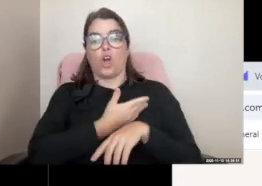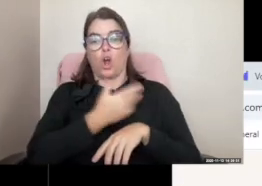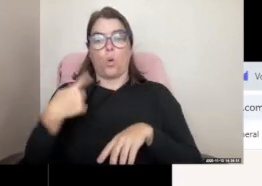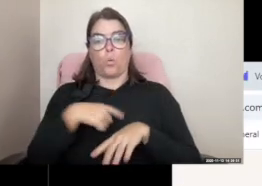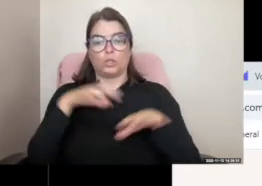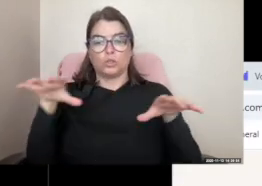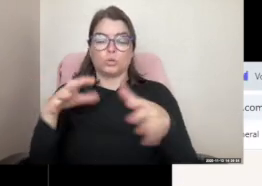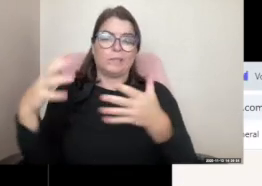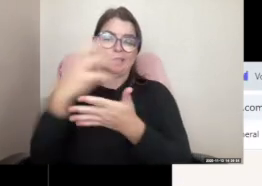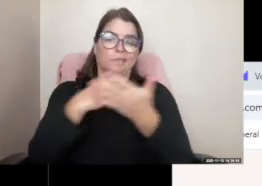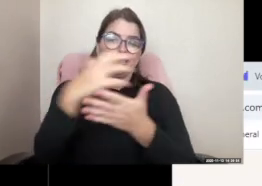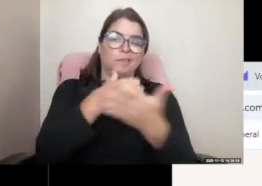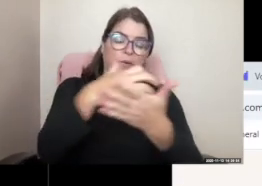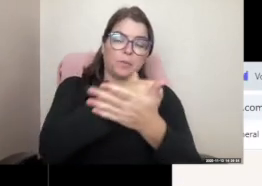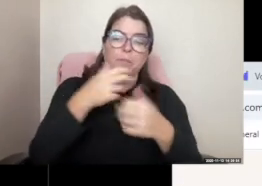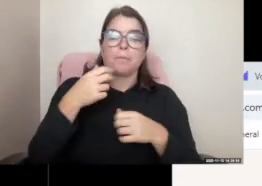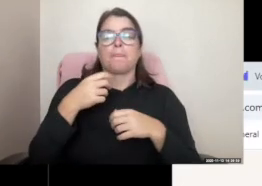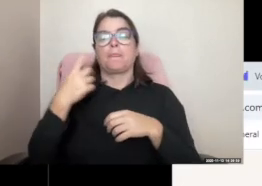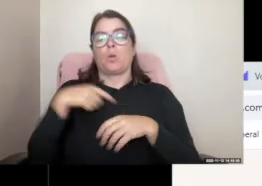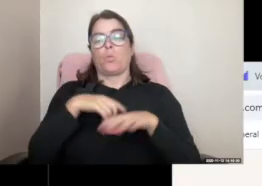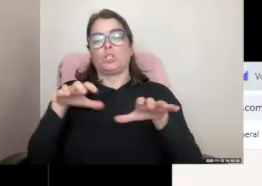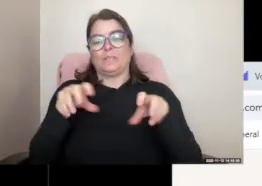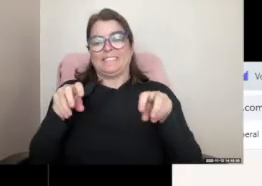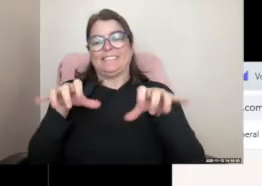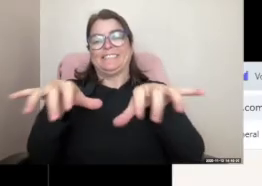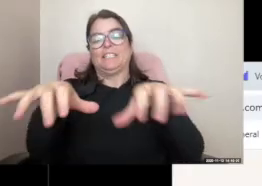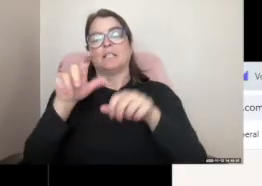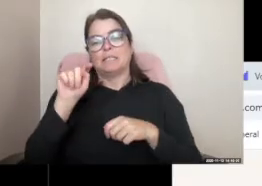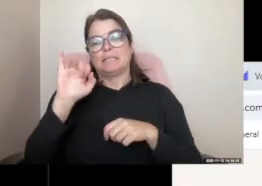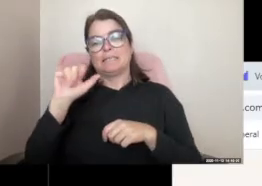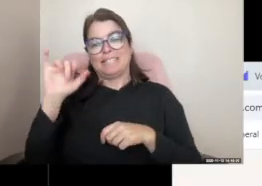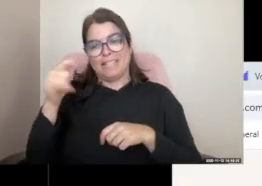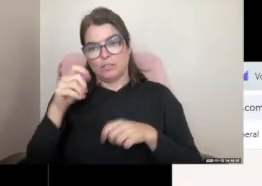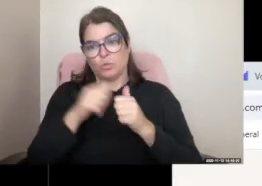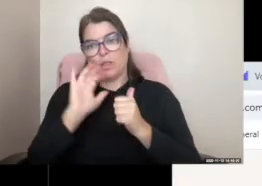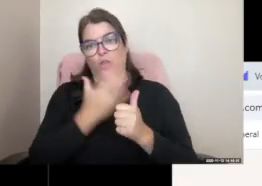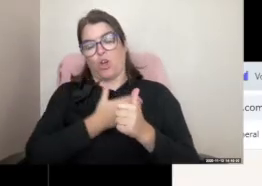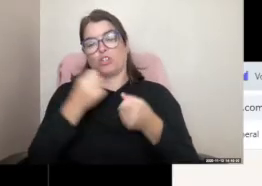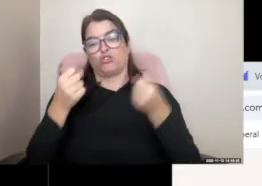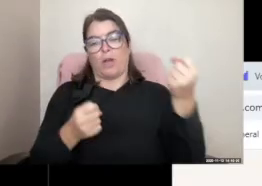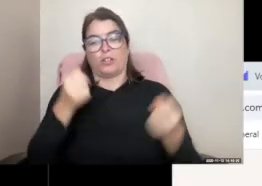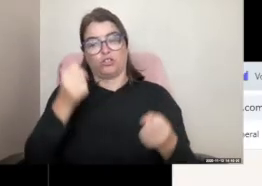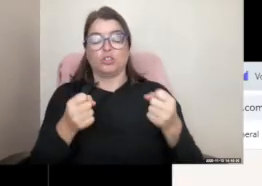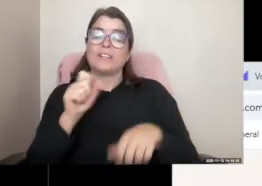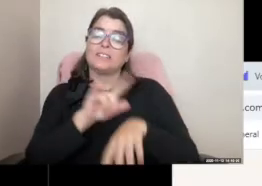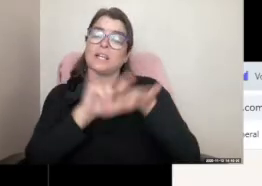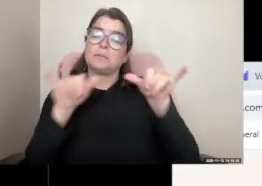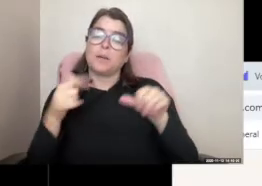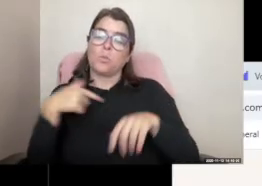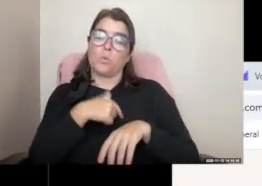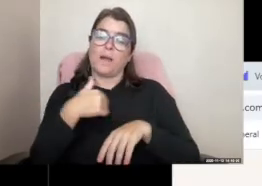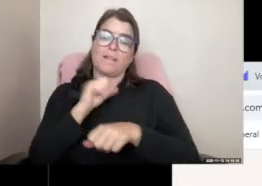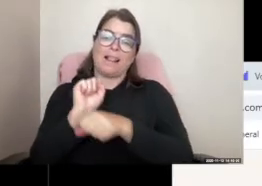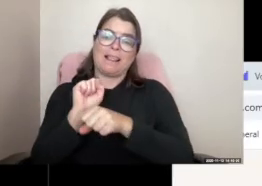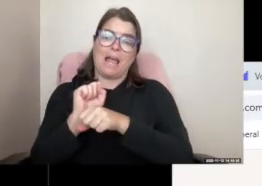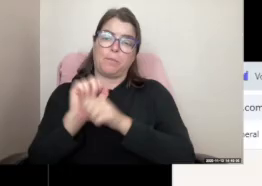that tractor back at the barn. But many times the field's 2 to 4 miles away that you need to drive, and there's no infrastructure.